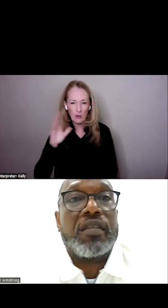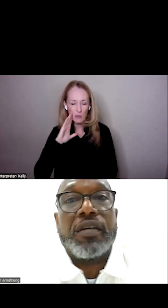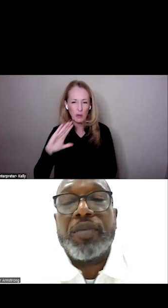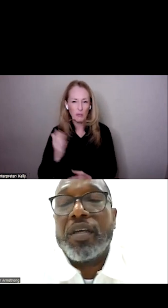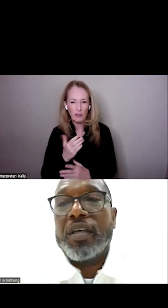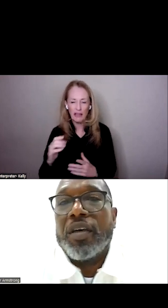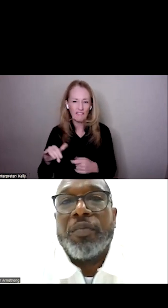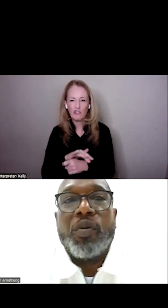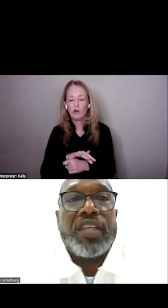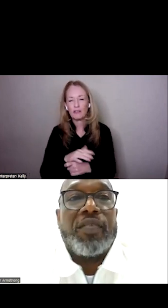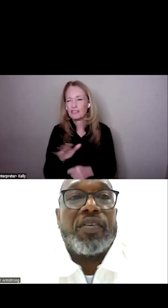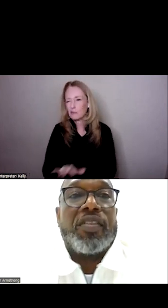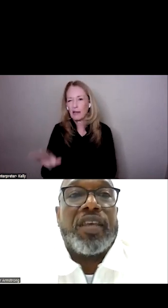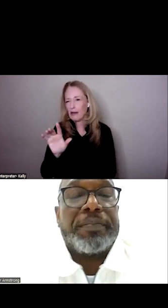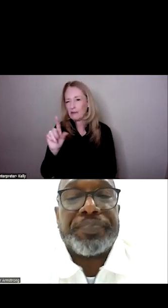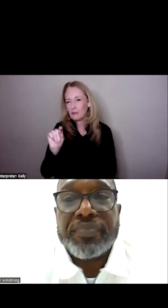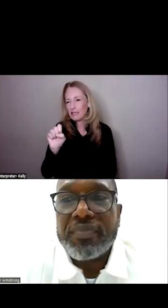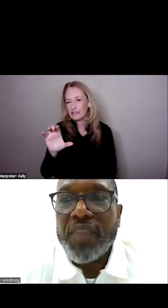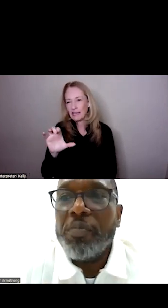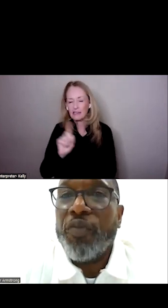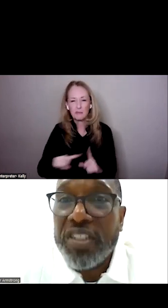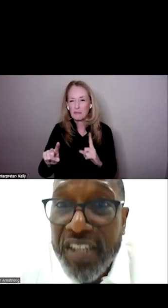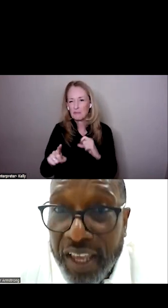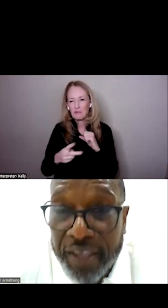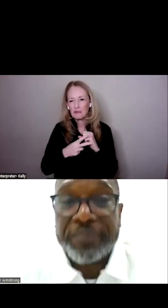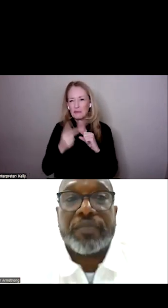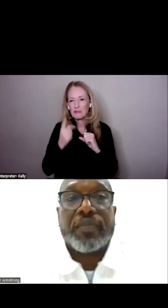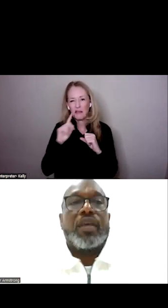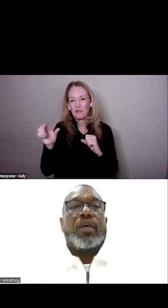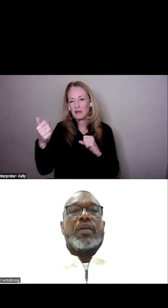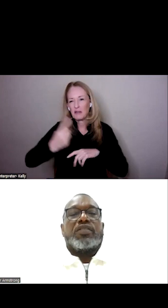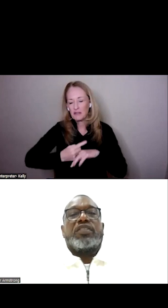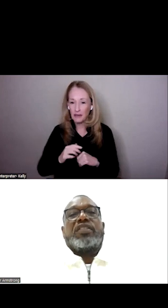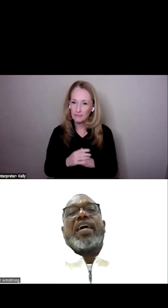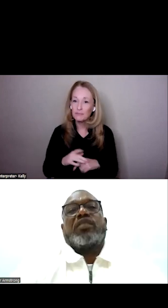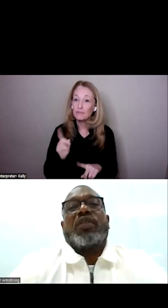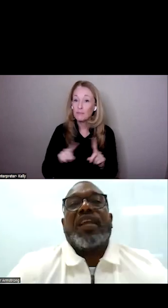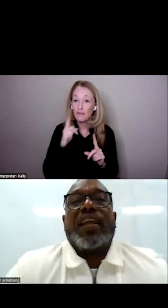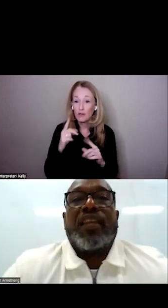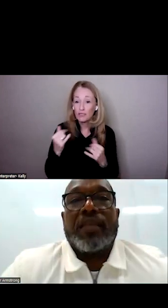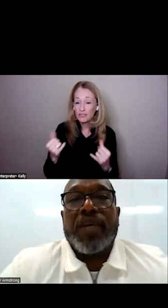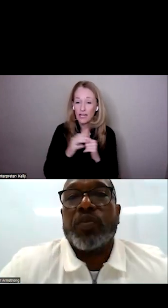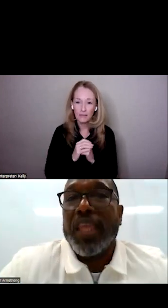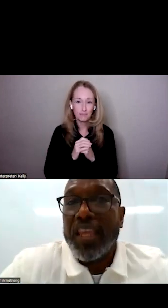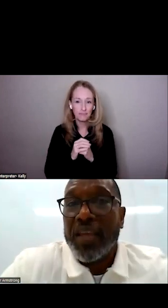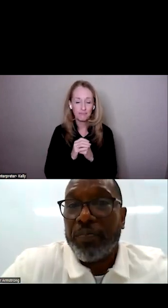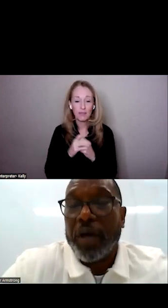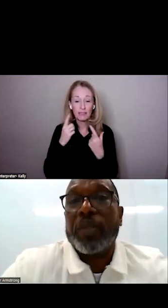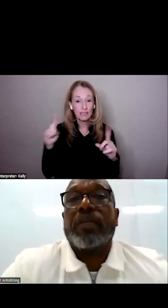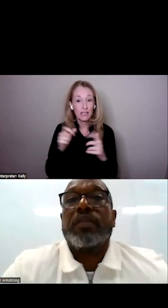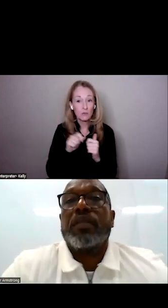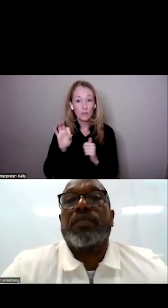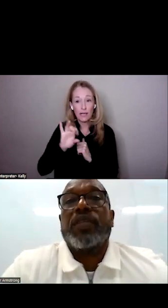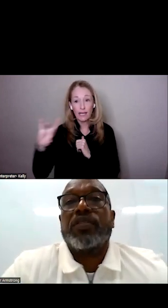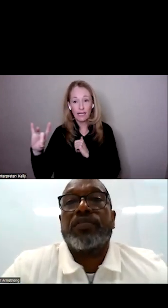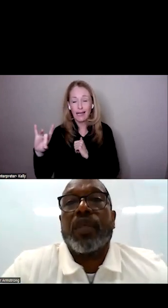seconds, but we'll save it for another day. But for today, success with 988, as with any